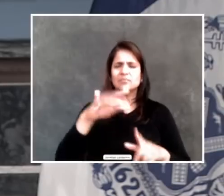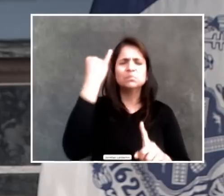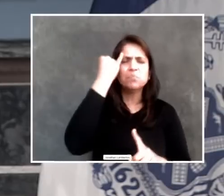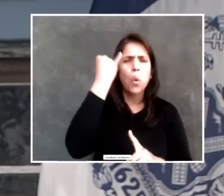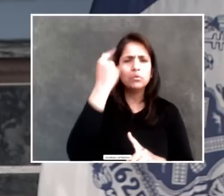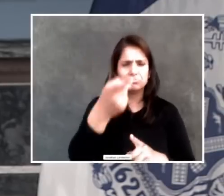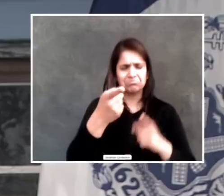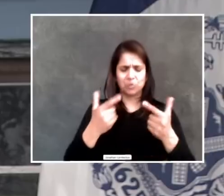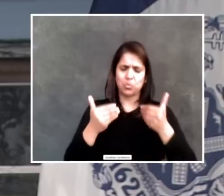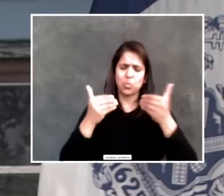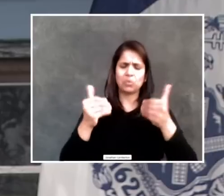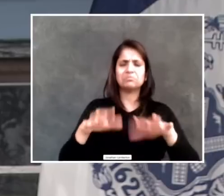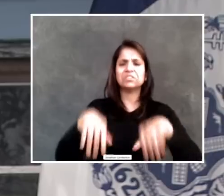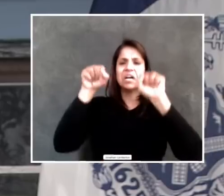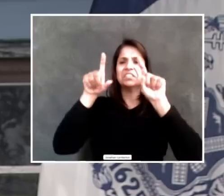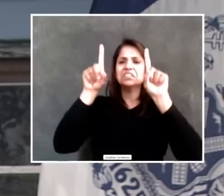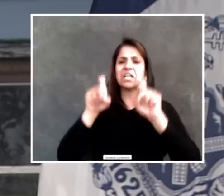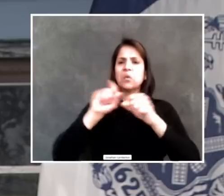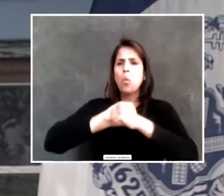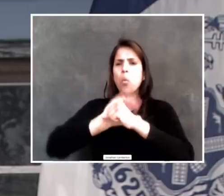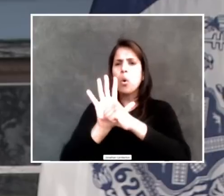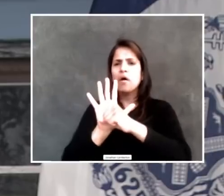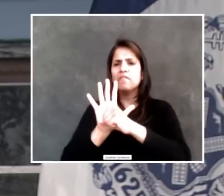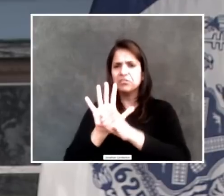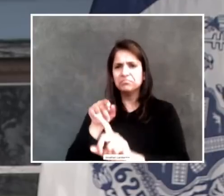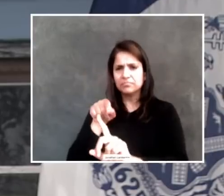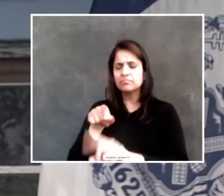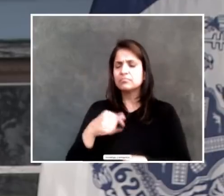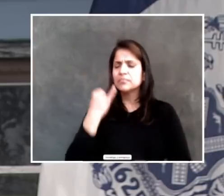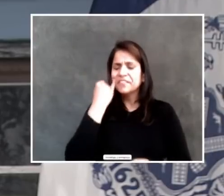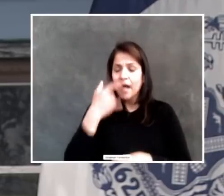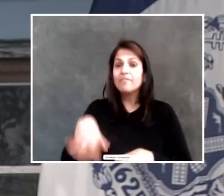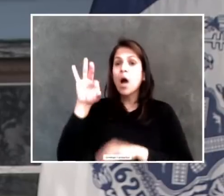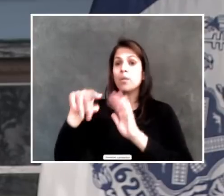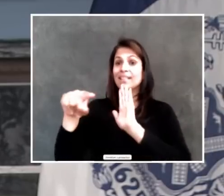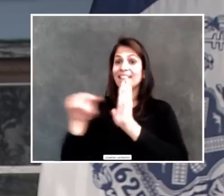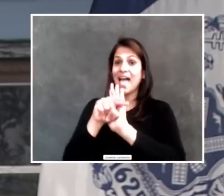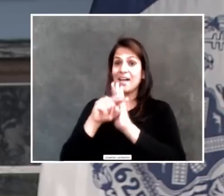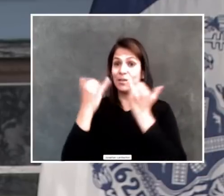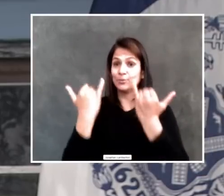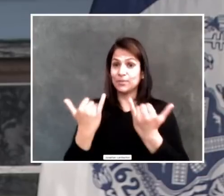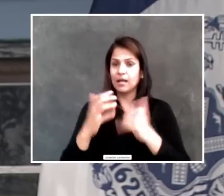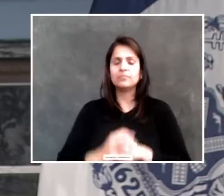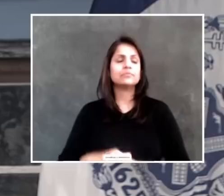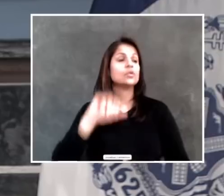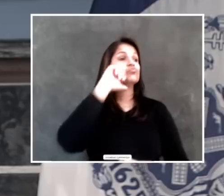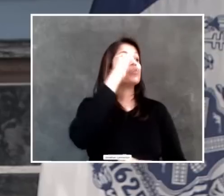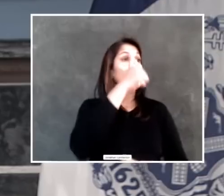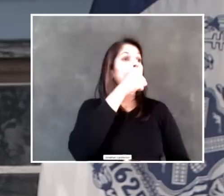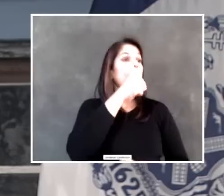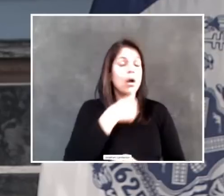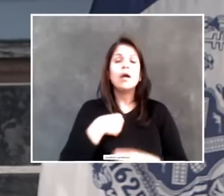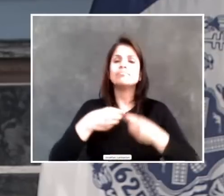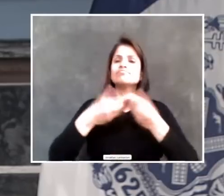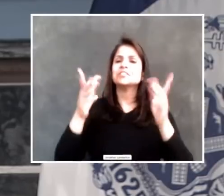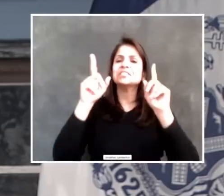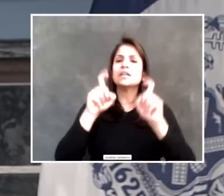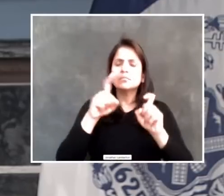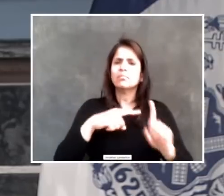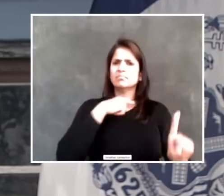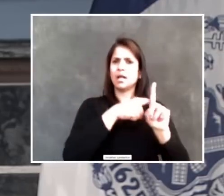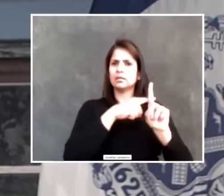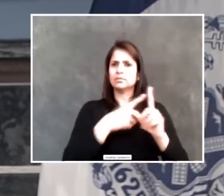in sufficient amounts either. Is a little more interesting on one level that could tell you at least historically if you've been exposed or not. And that's